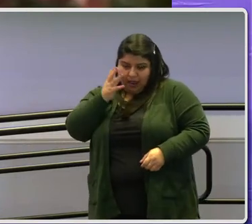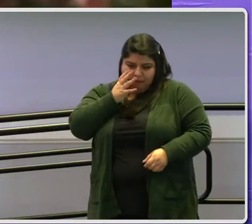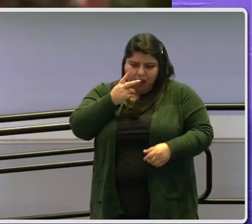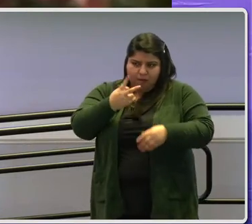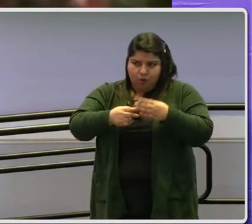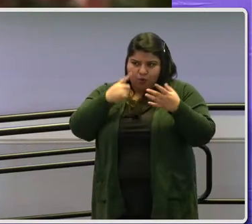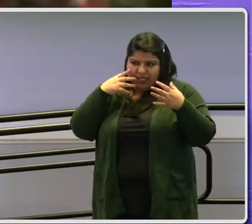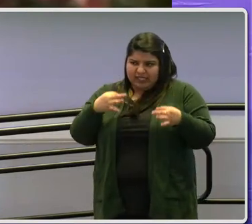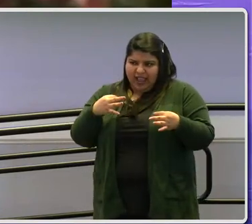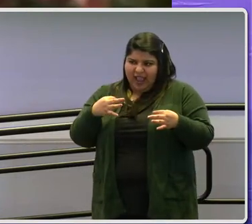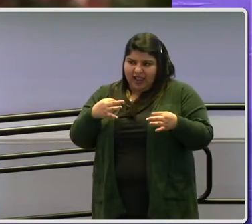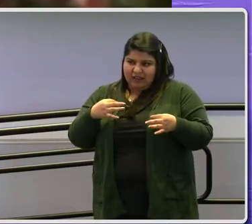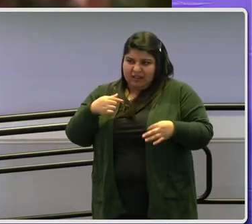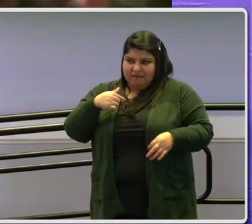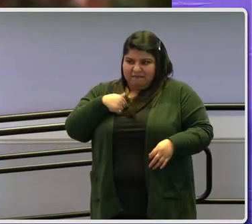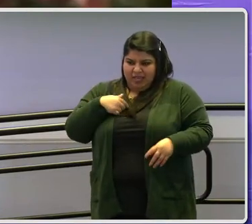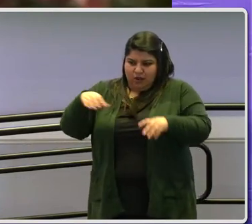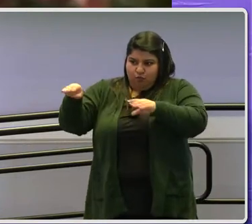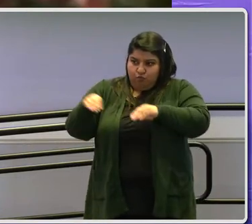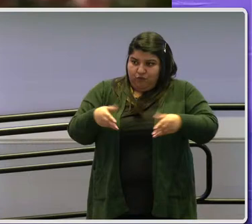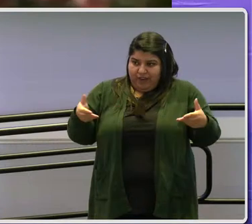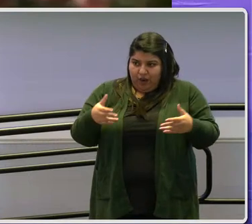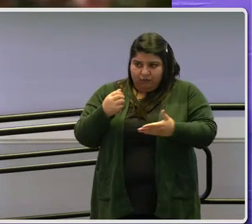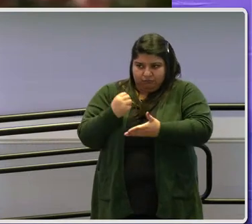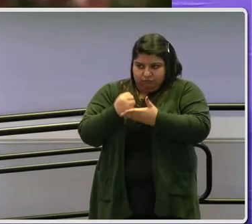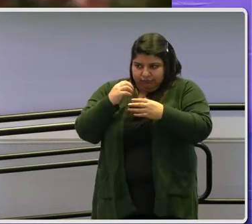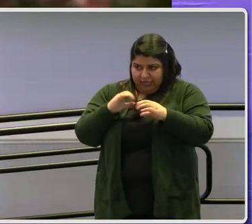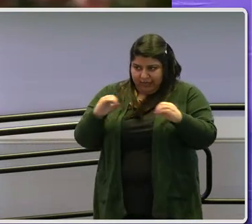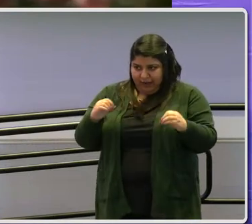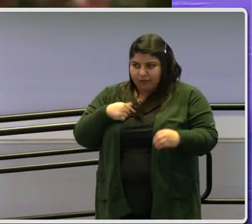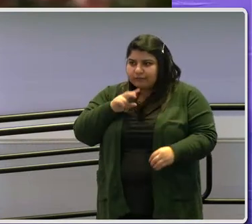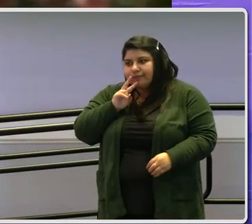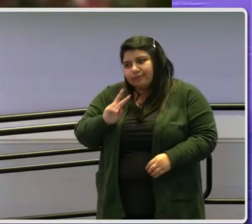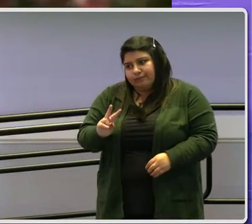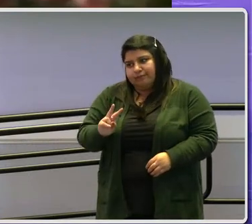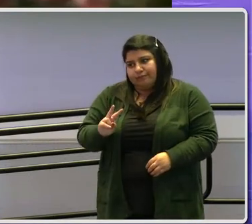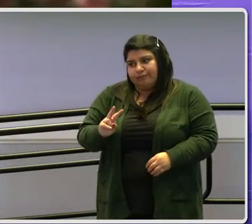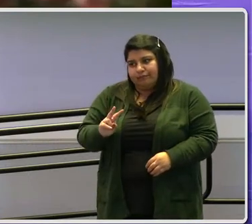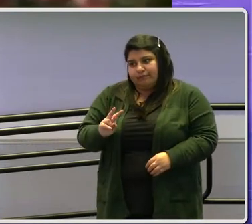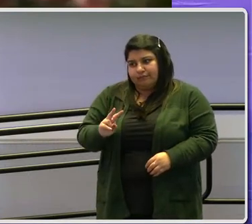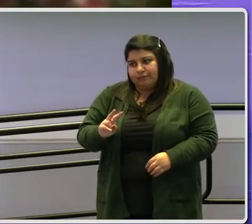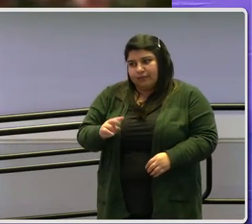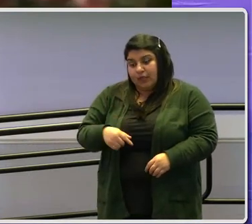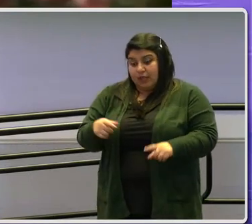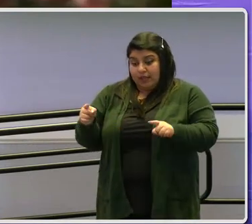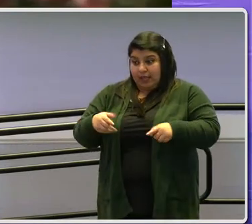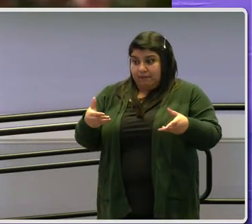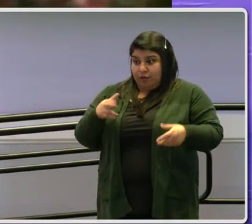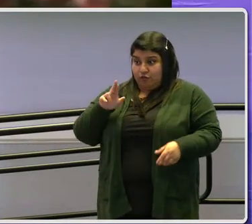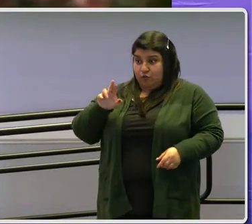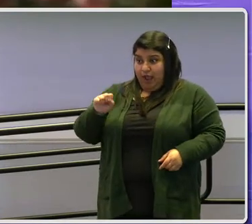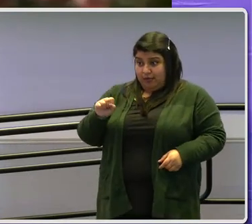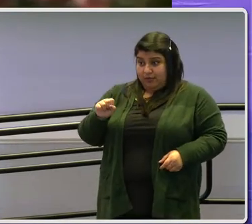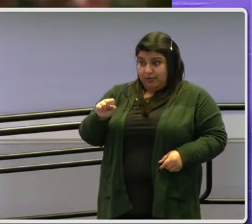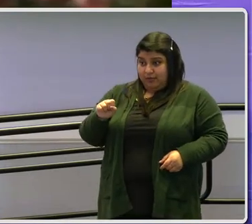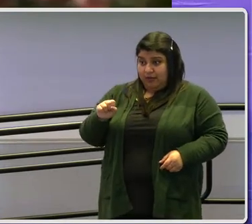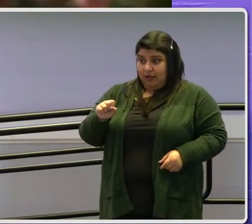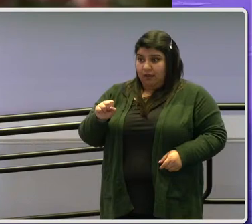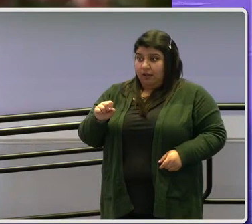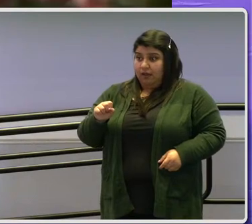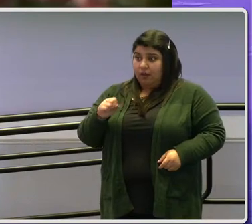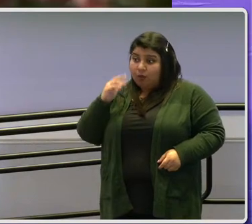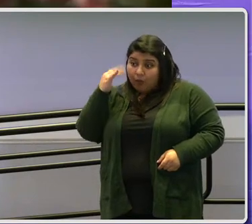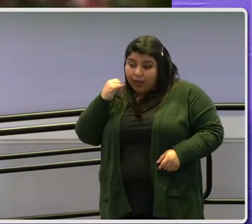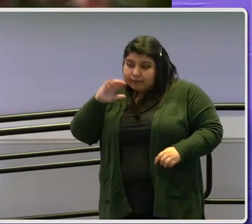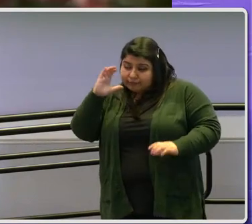to bring me to this country without papers when I was just 2 years old. They came to the United States in pursuit of the